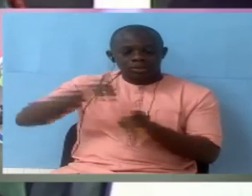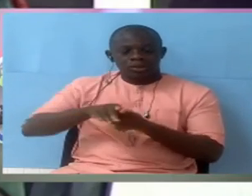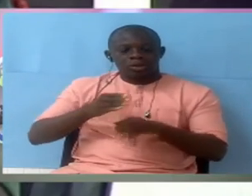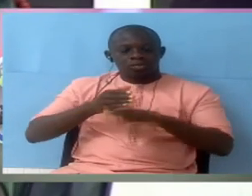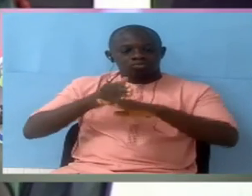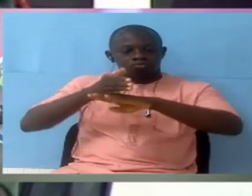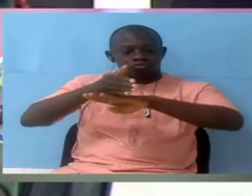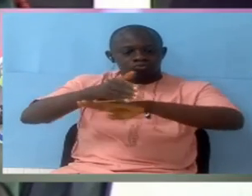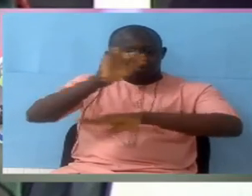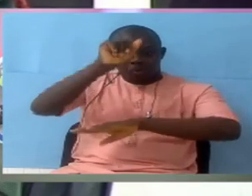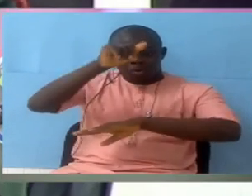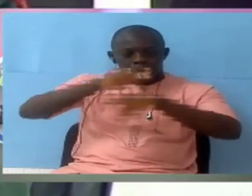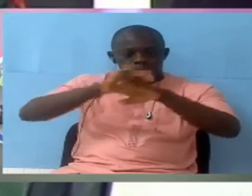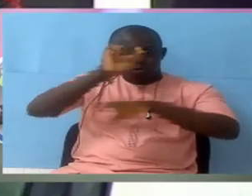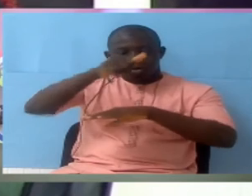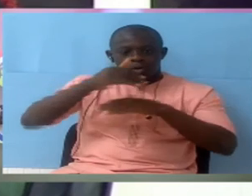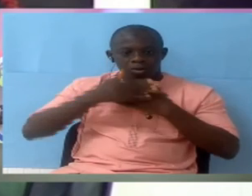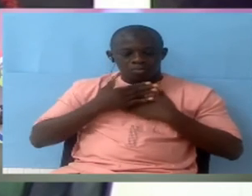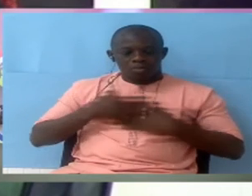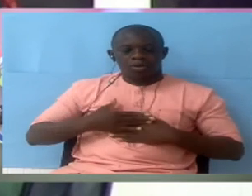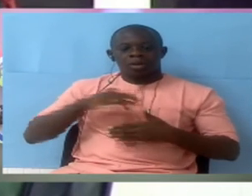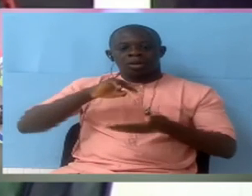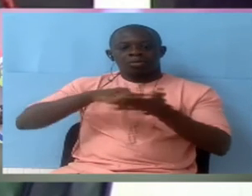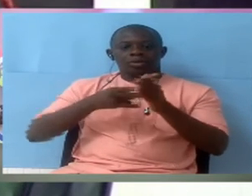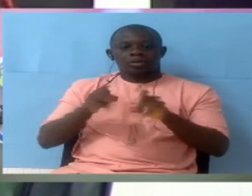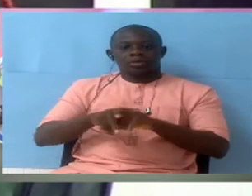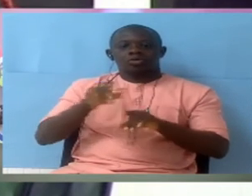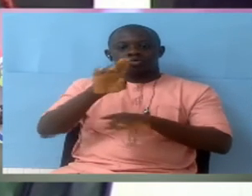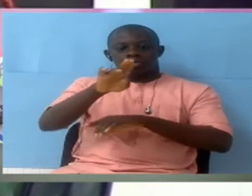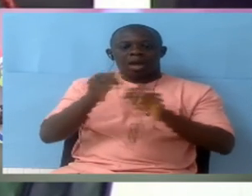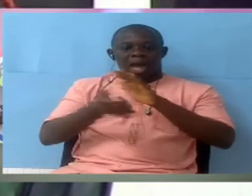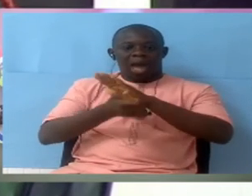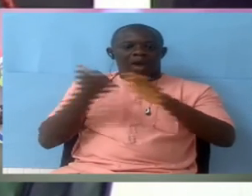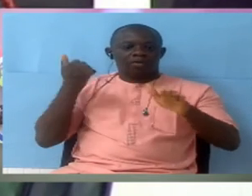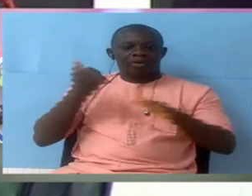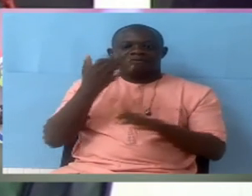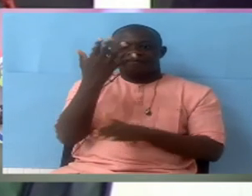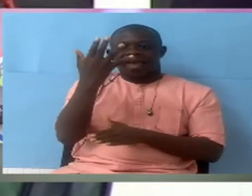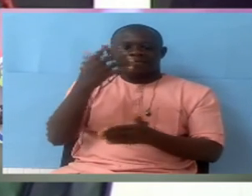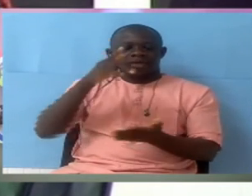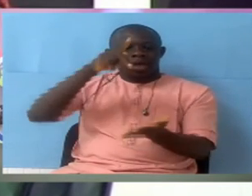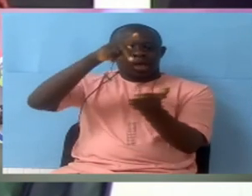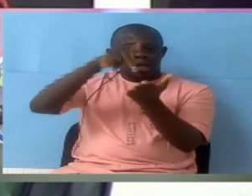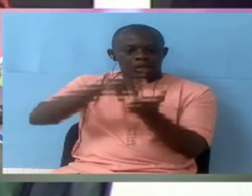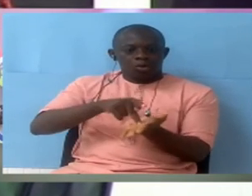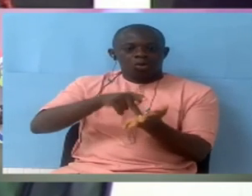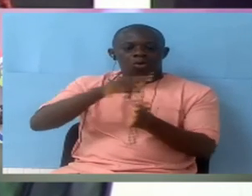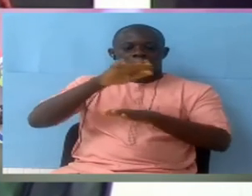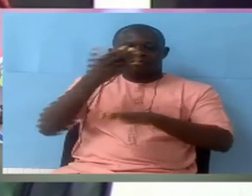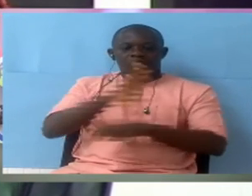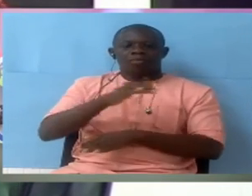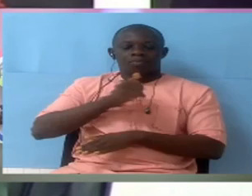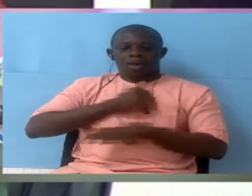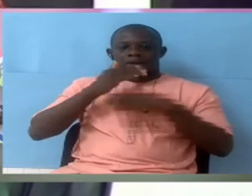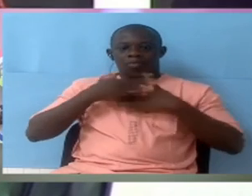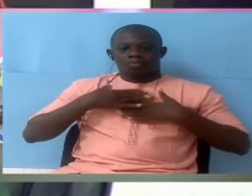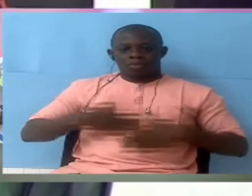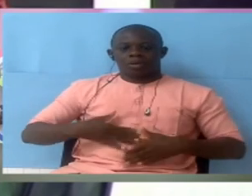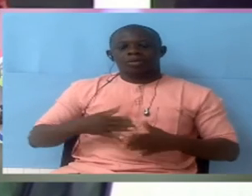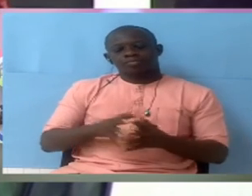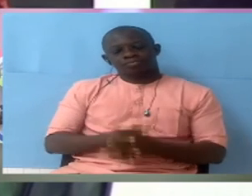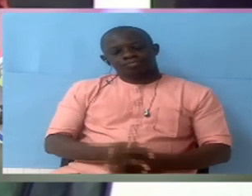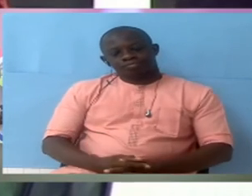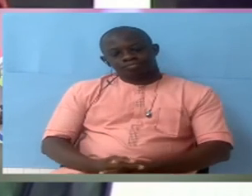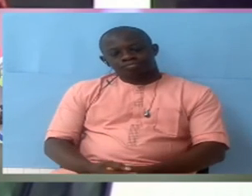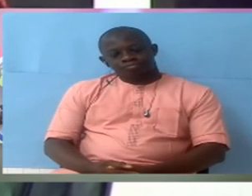remove 5 kilos from my body. Laf ko laaj naka la mel ñuy jël courant diko def sa yaram mu ne dafa melni juroomi kilo lañ wañi